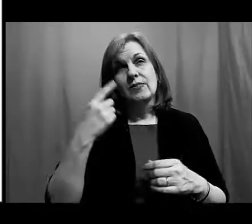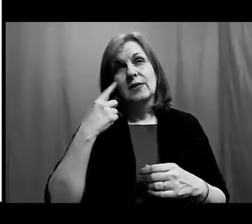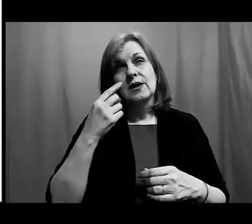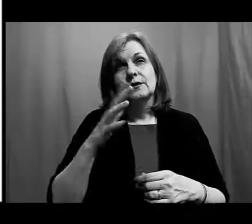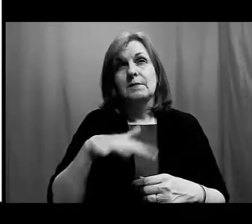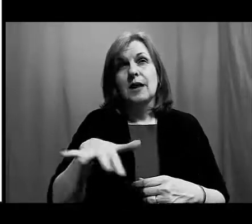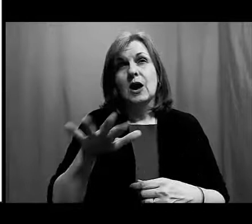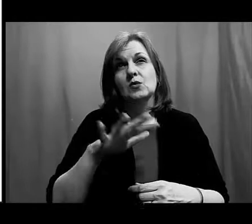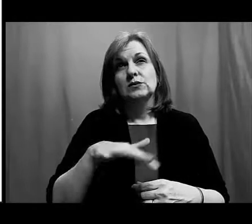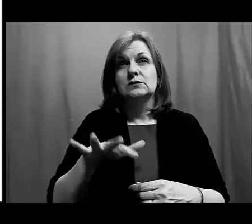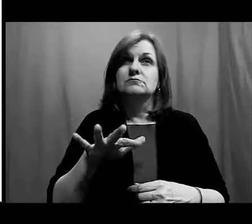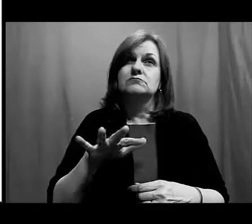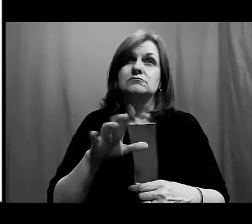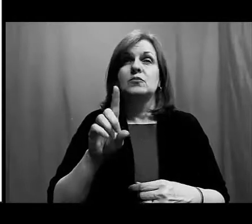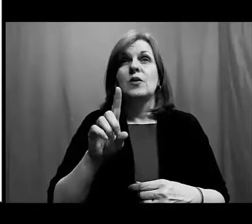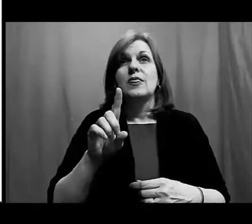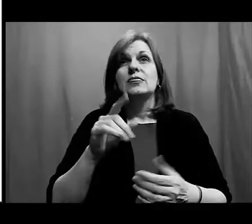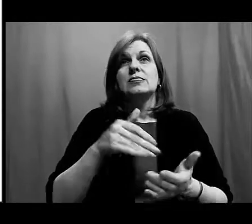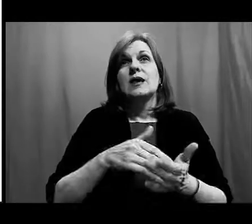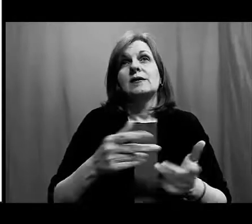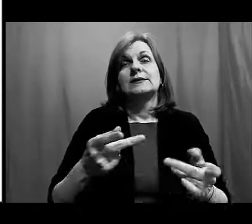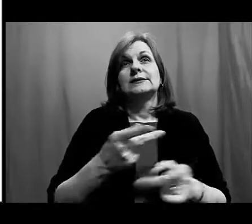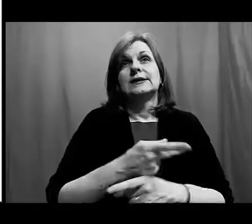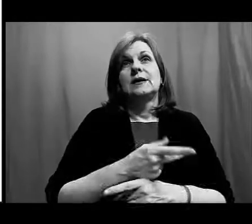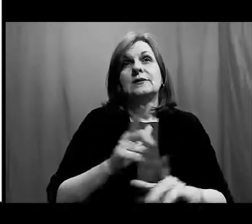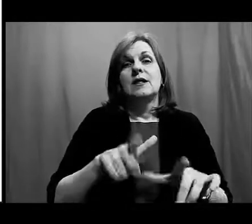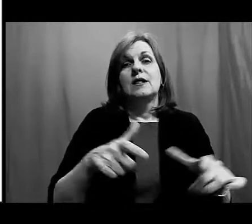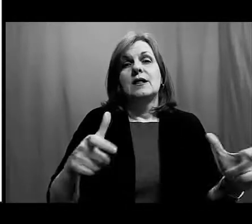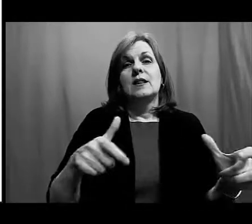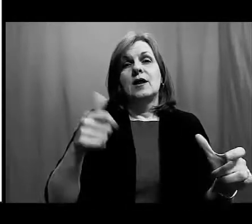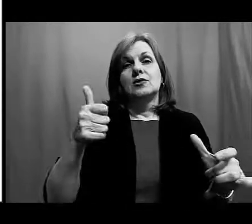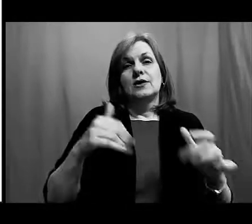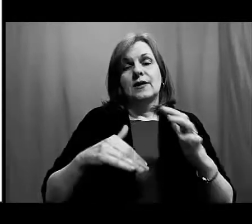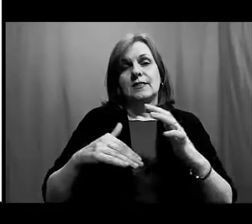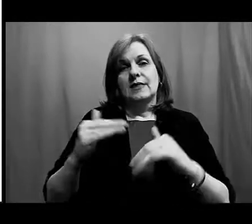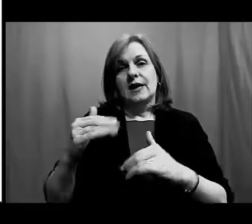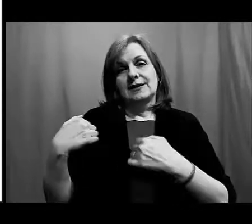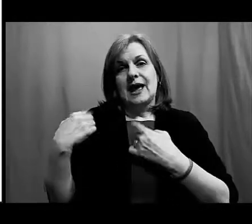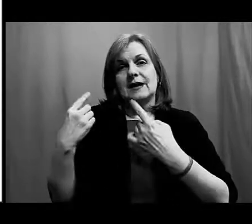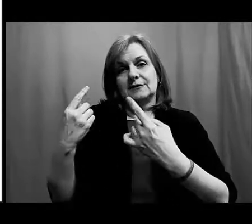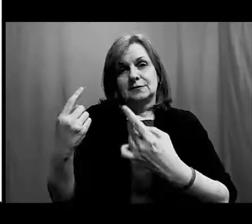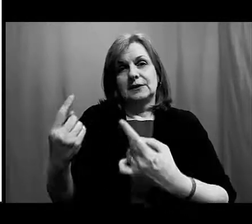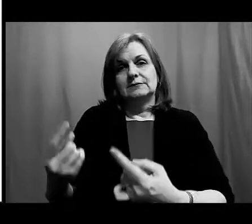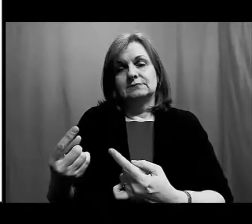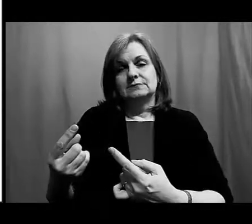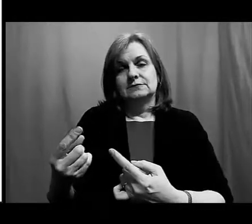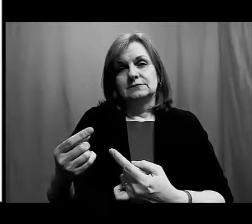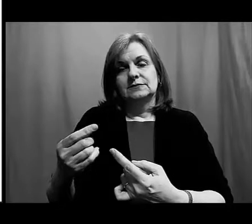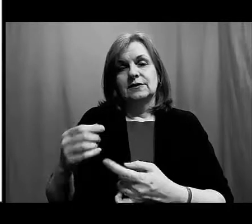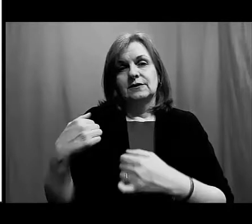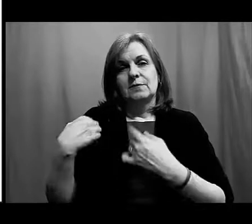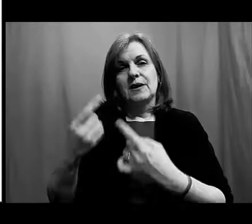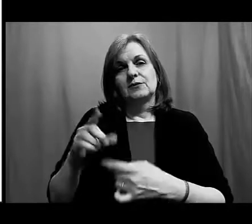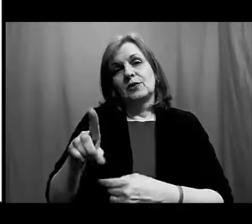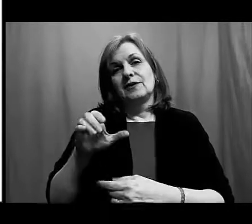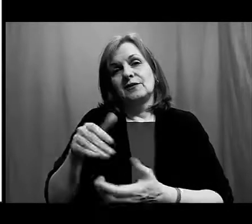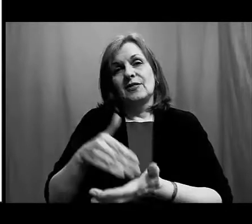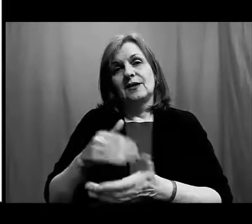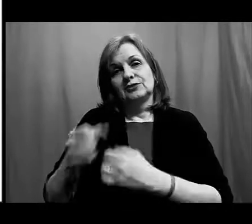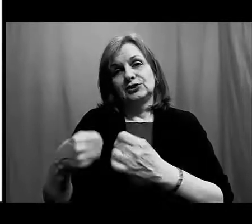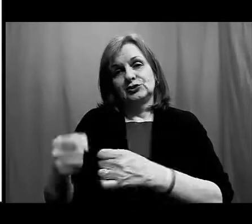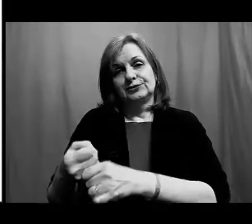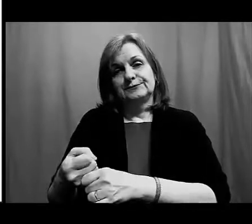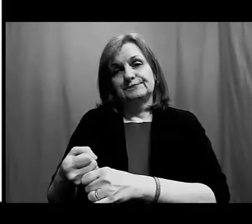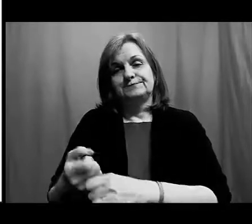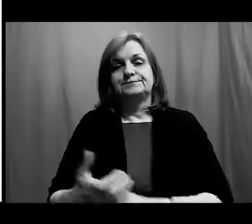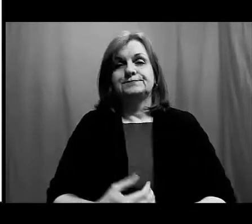may be approximately 1,000 times larger than it has been in the past